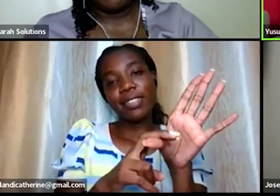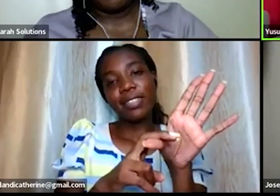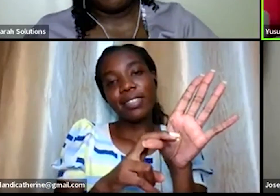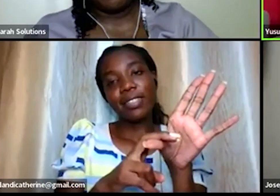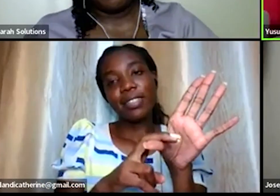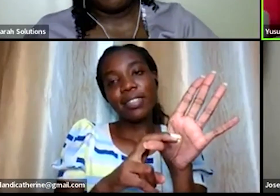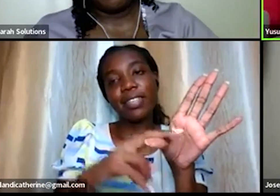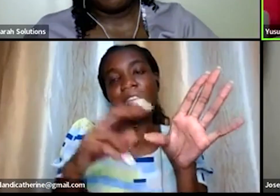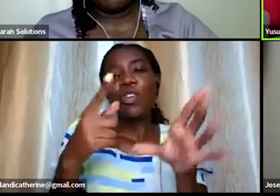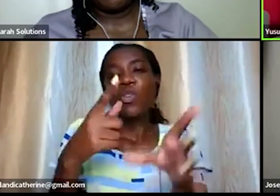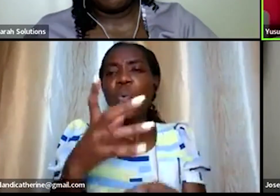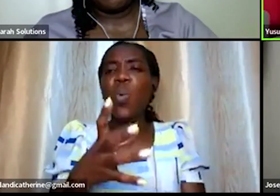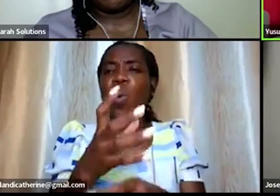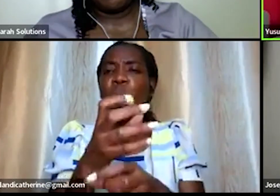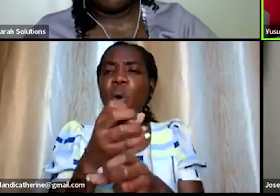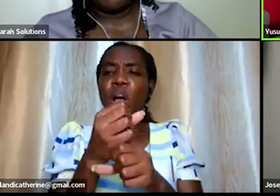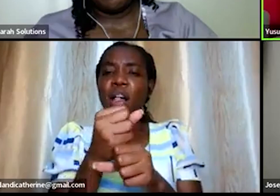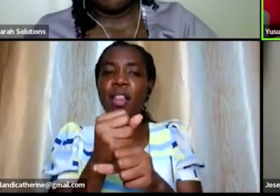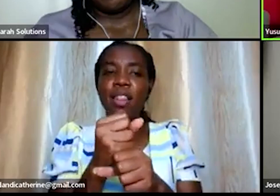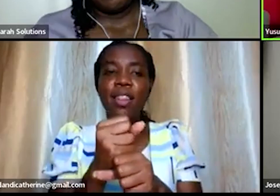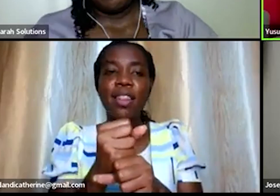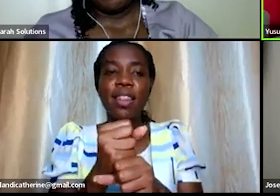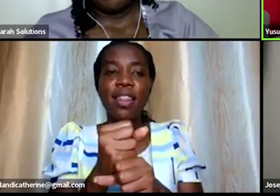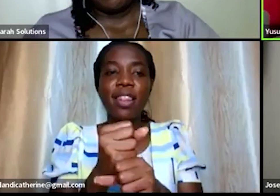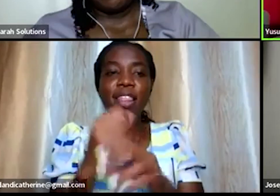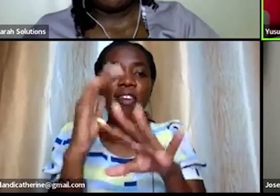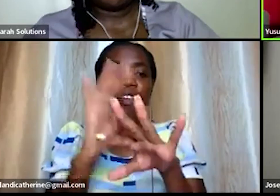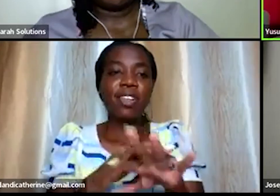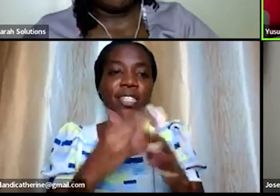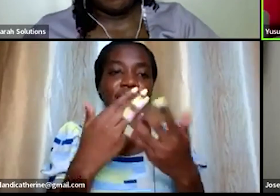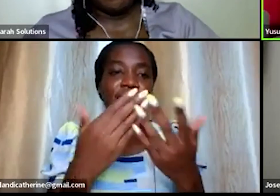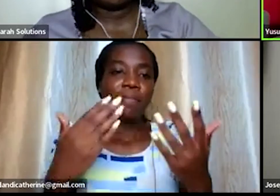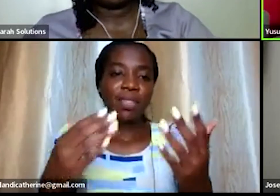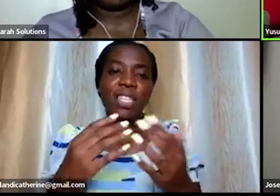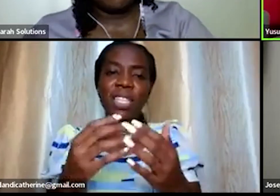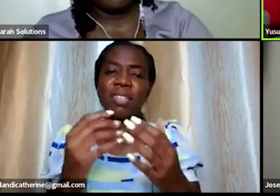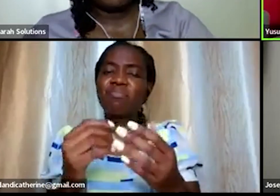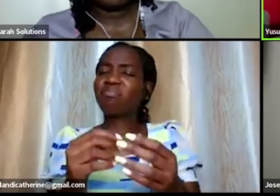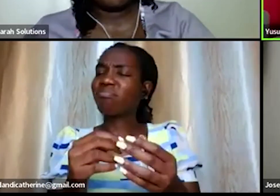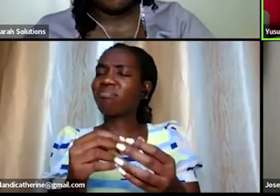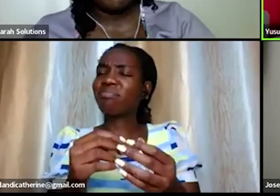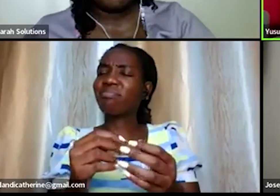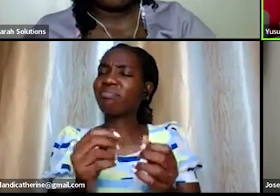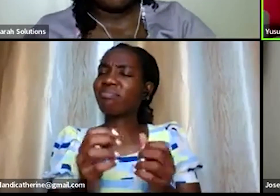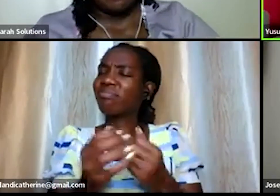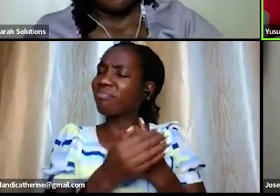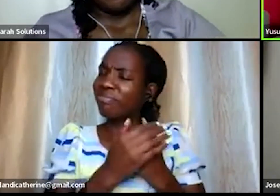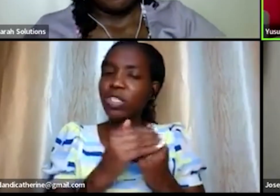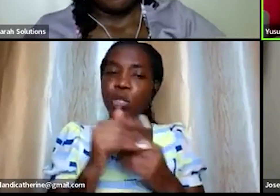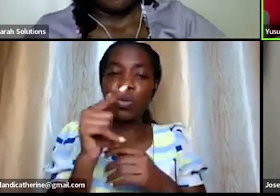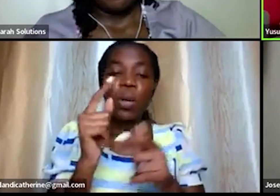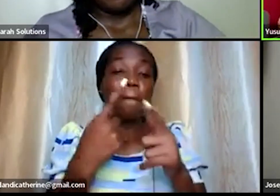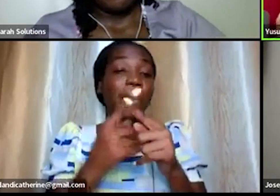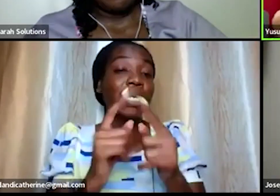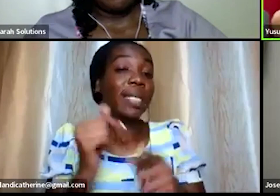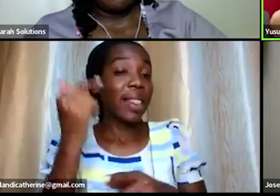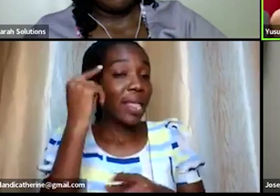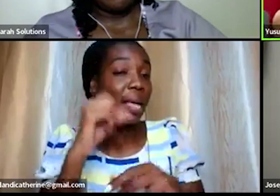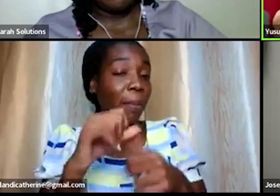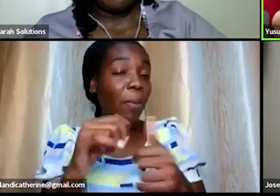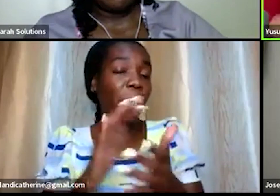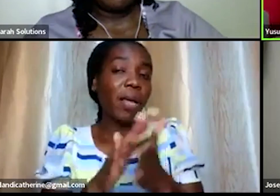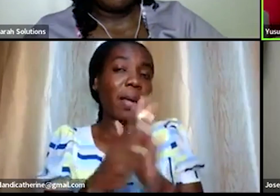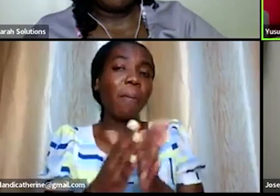you are holding on something precious to you by not thinking and being open